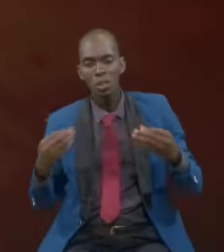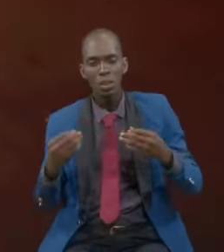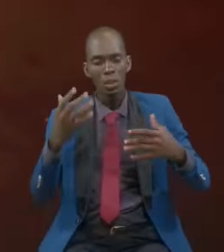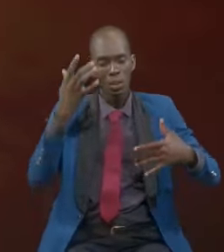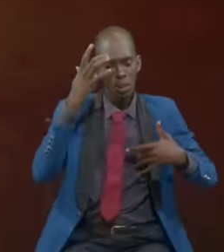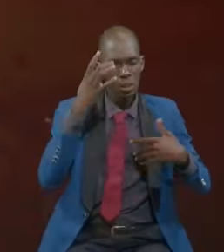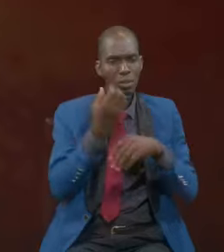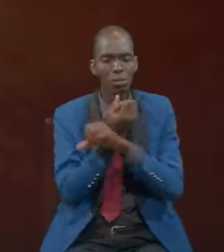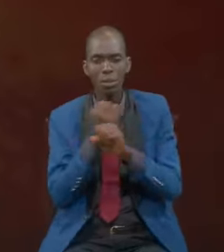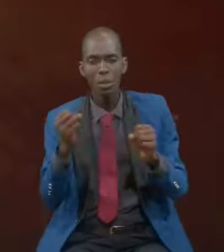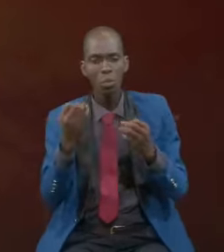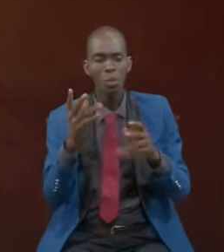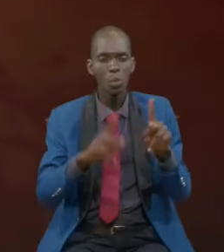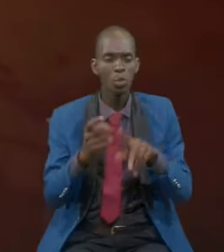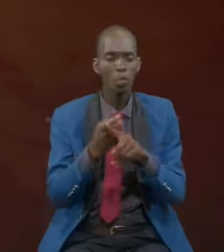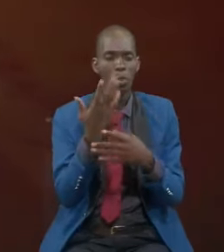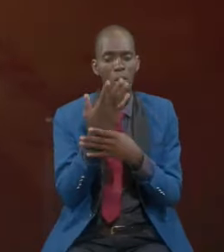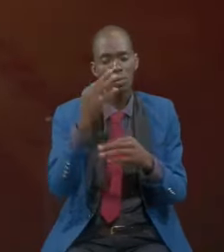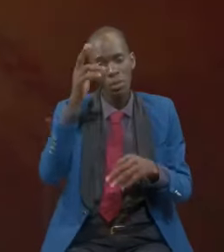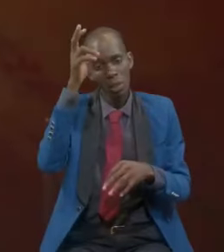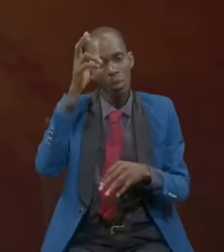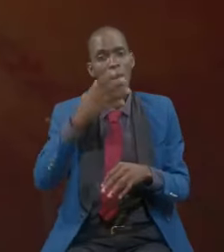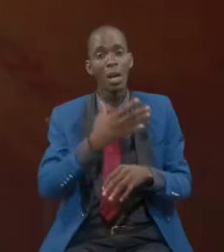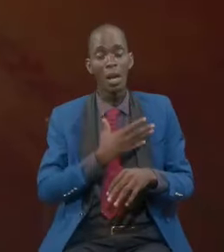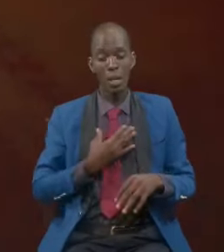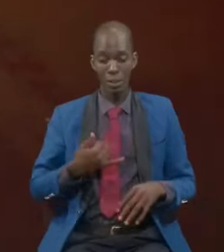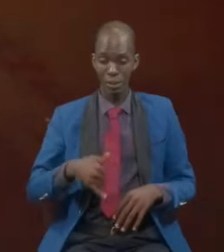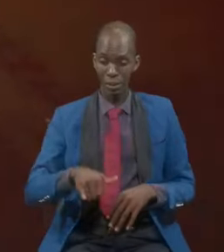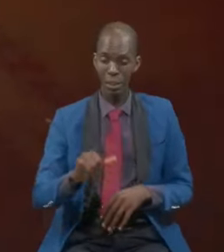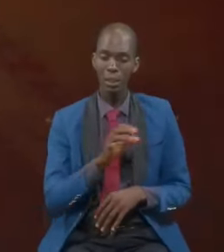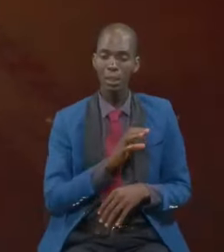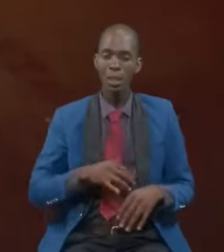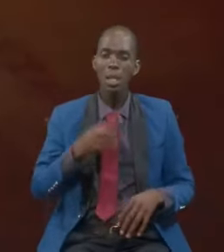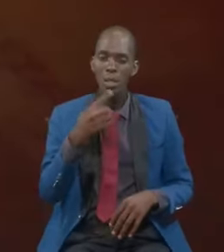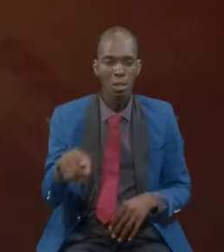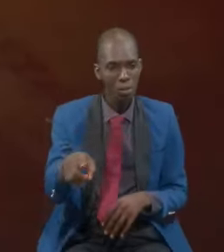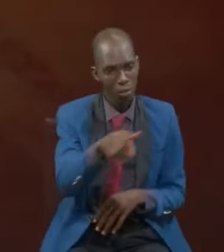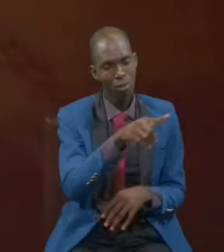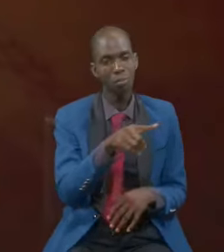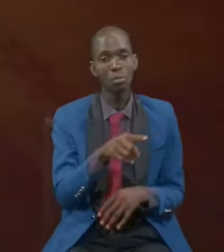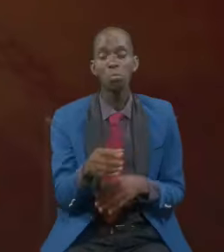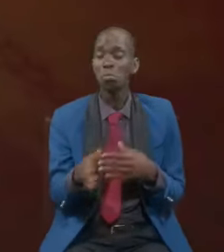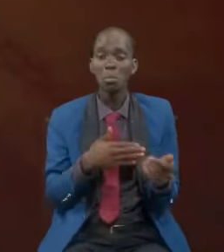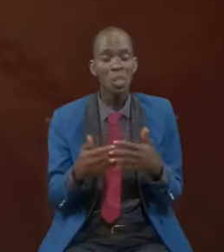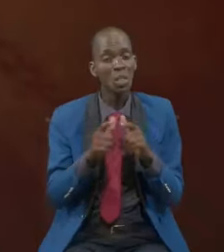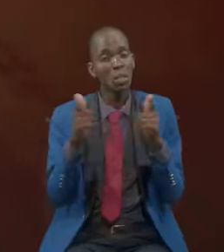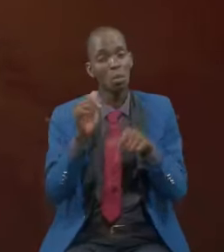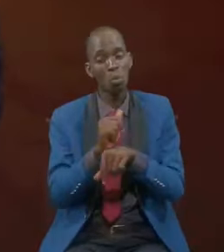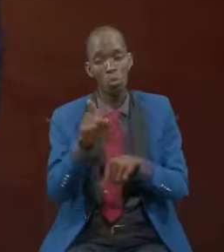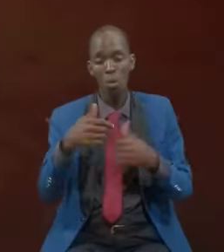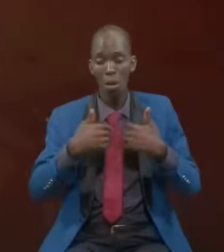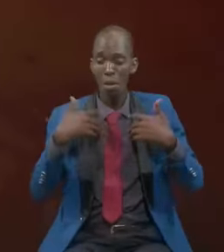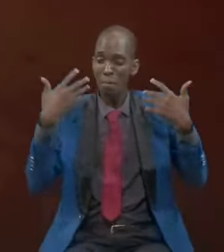because he was impartial in his teaching, he said, whosoever therefore shall